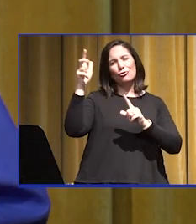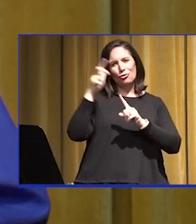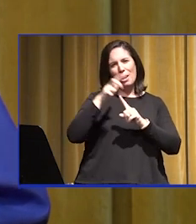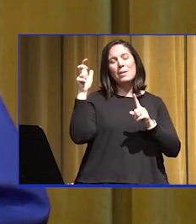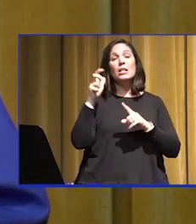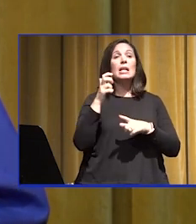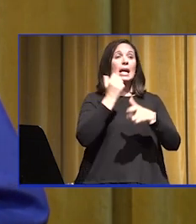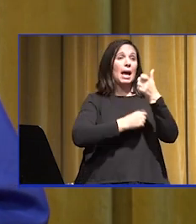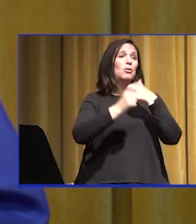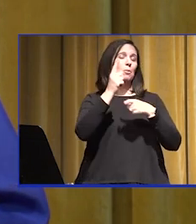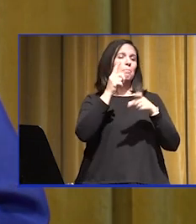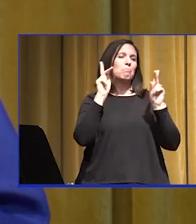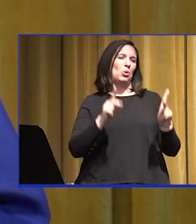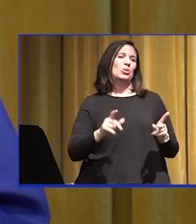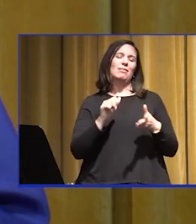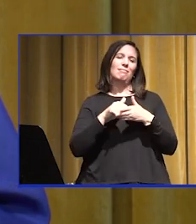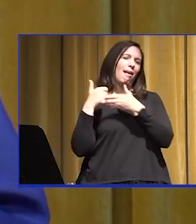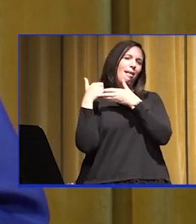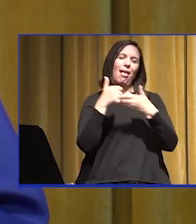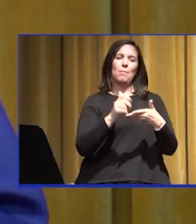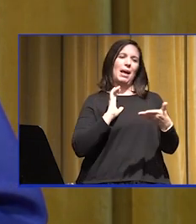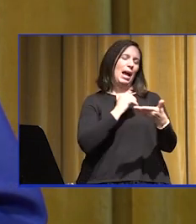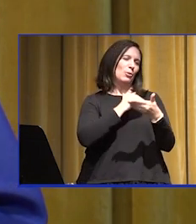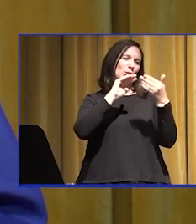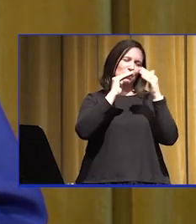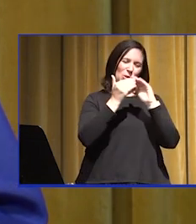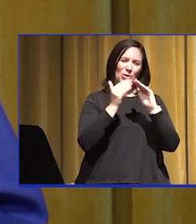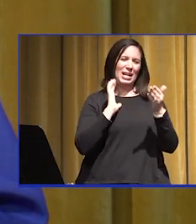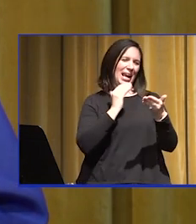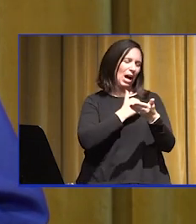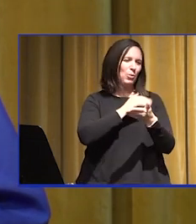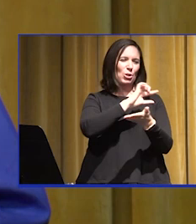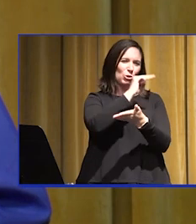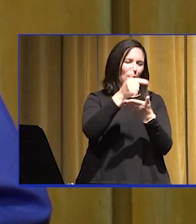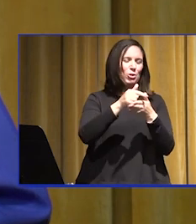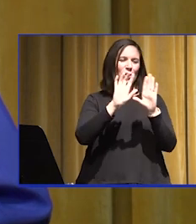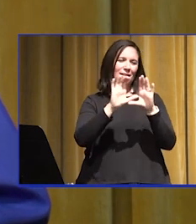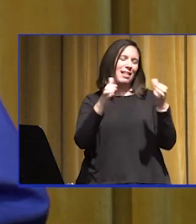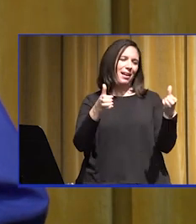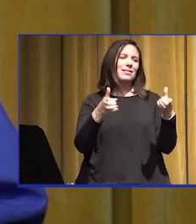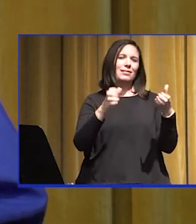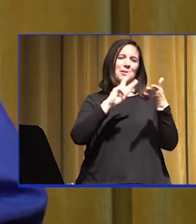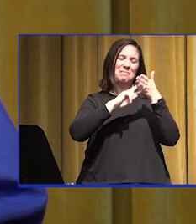has contributed to how our community, our graduating class, has been defined.